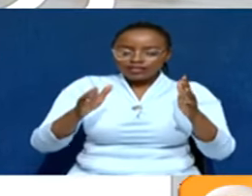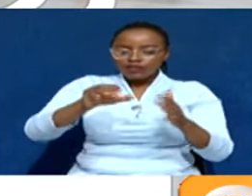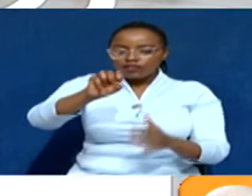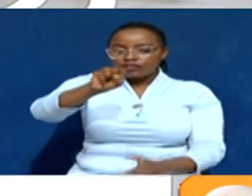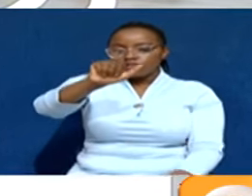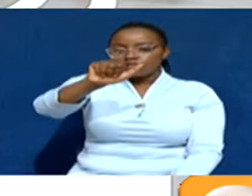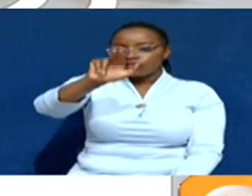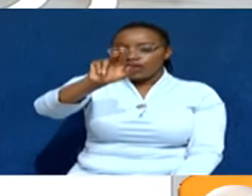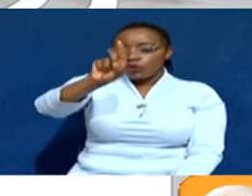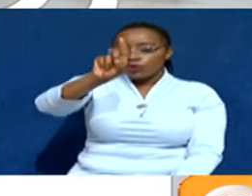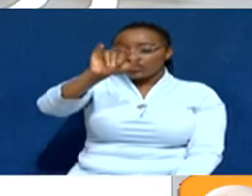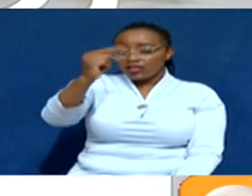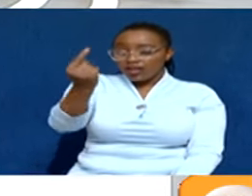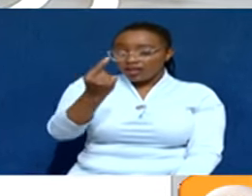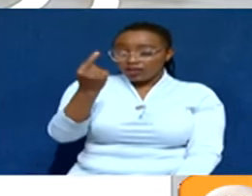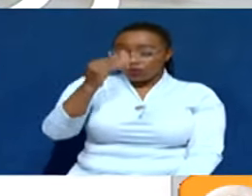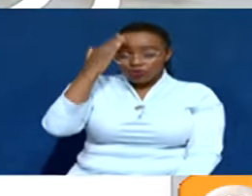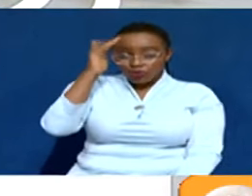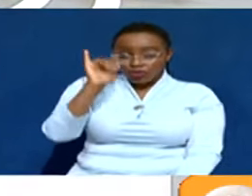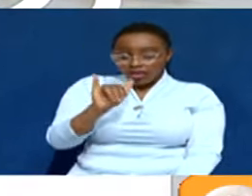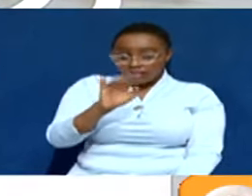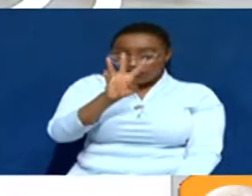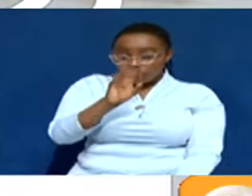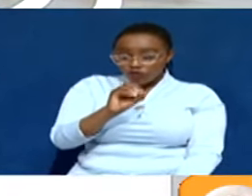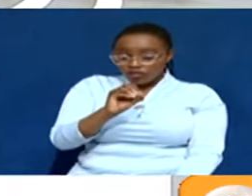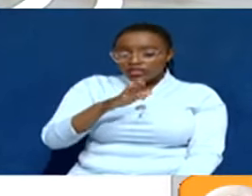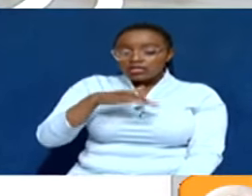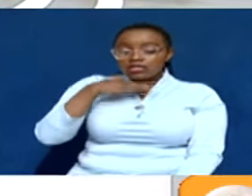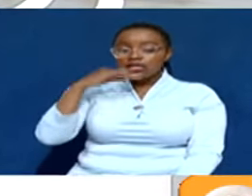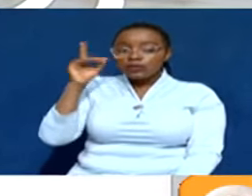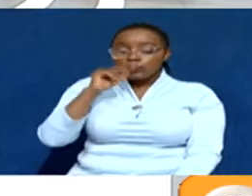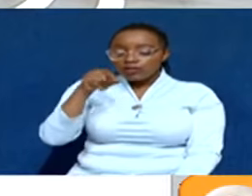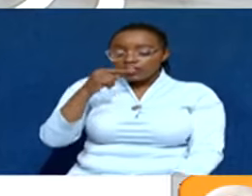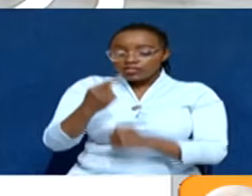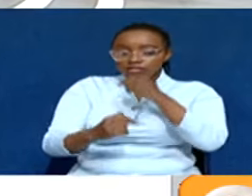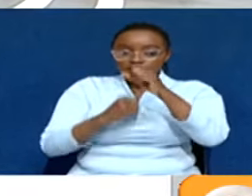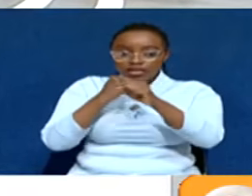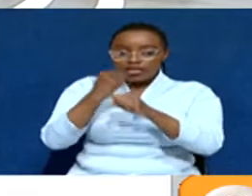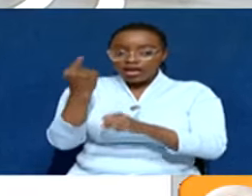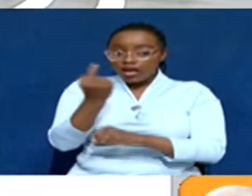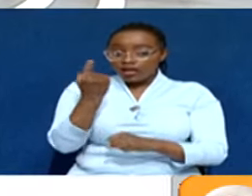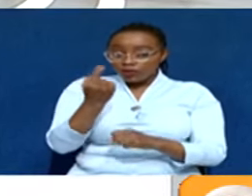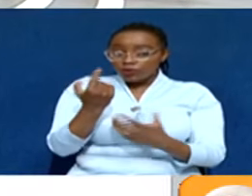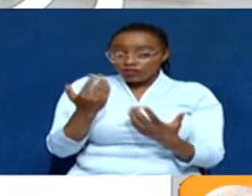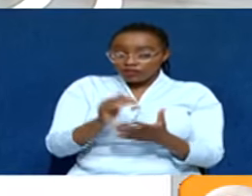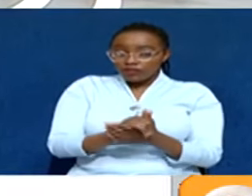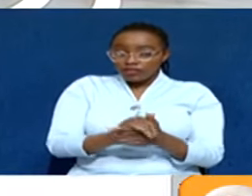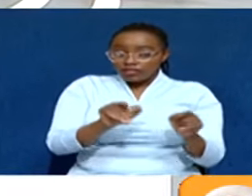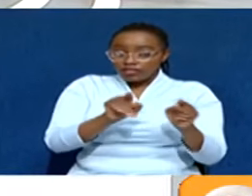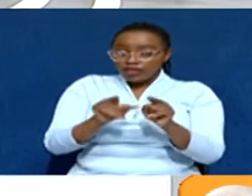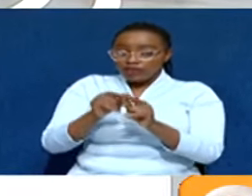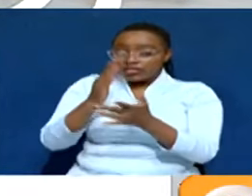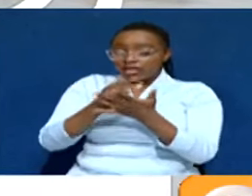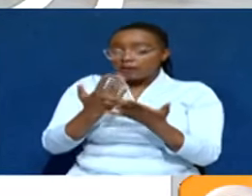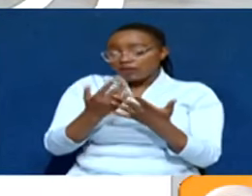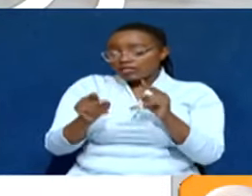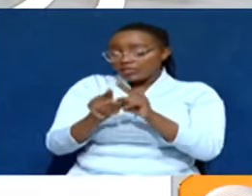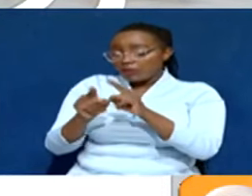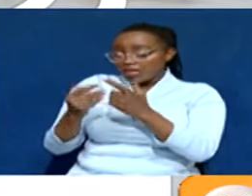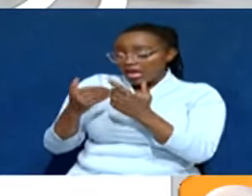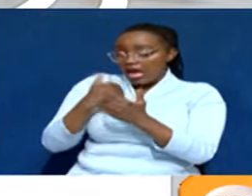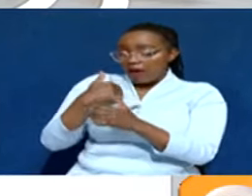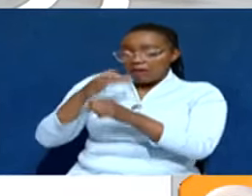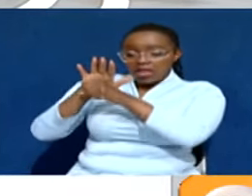in Saudi Arabia alone? Did you know that 40 of them have died this year alone? The way some of them get treated, like Faith